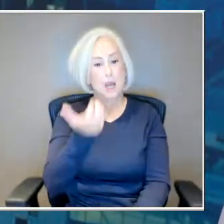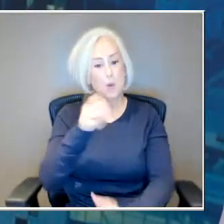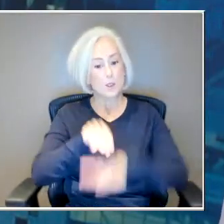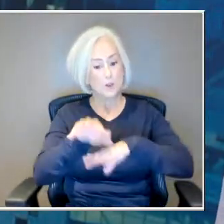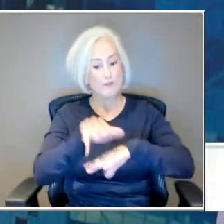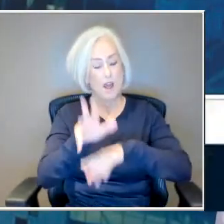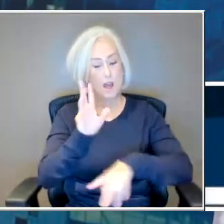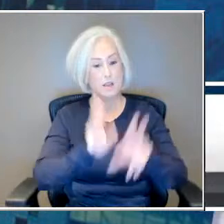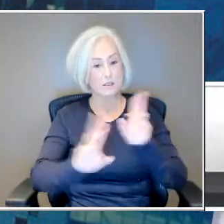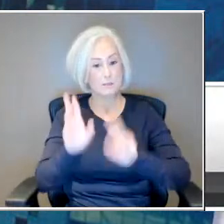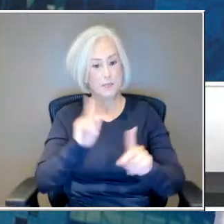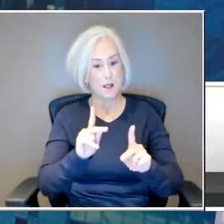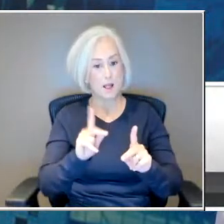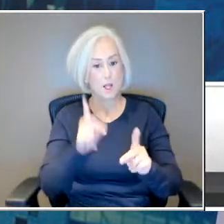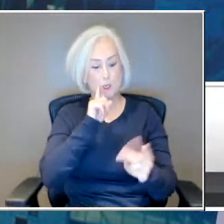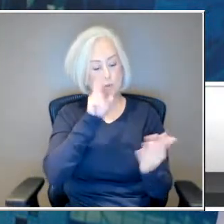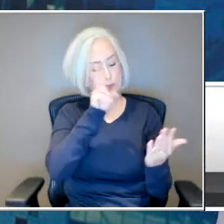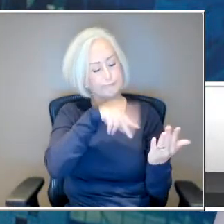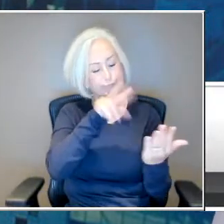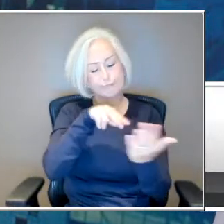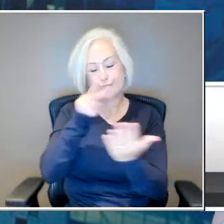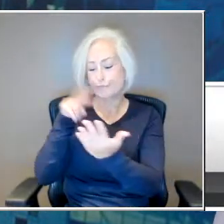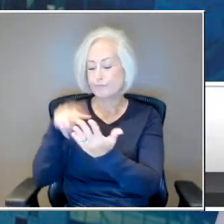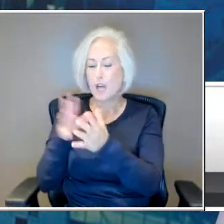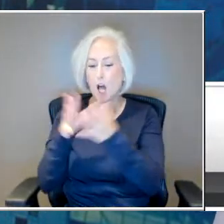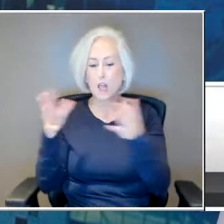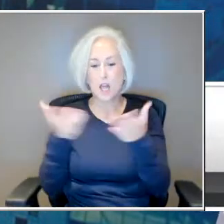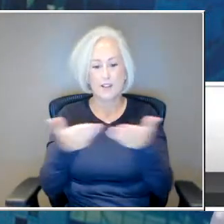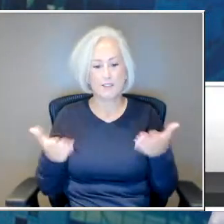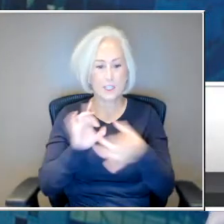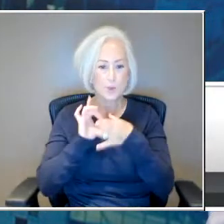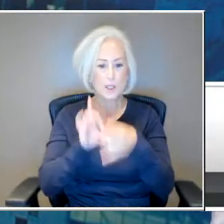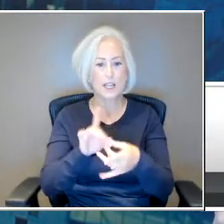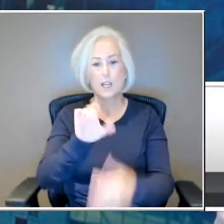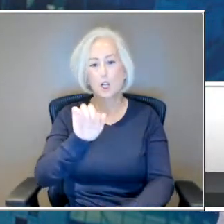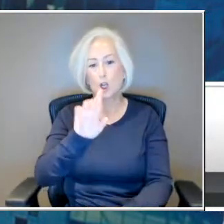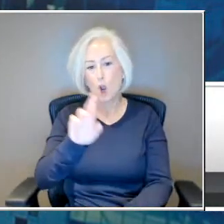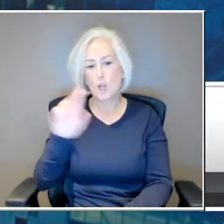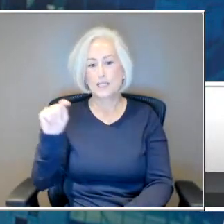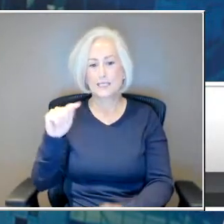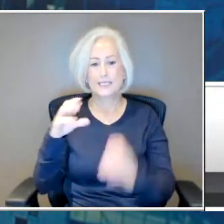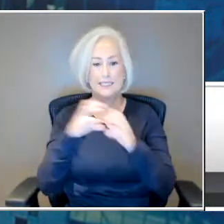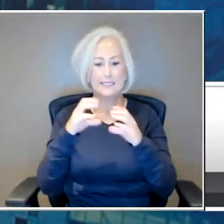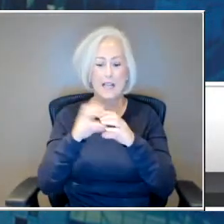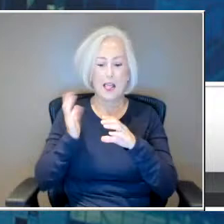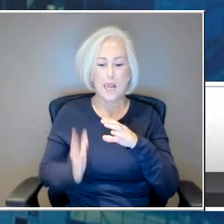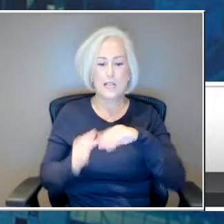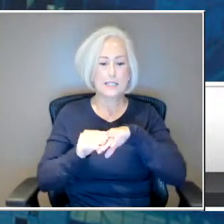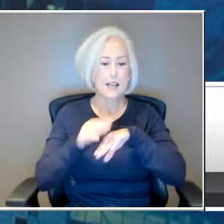going to read a lot of things in the internet, especially about CAR T-cell, about the side effects, and you might get some